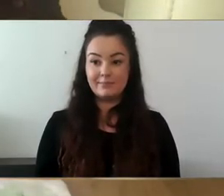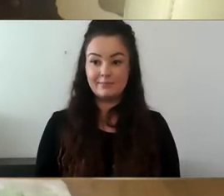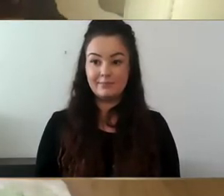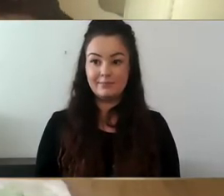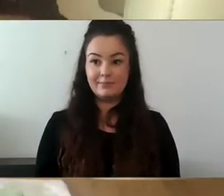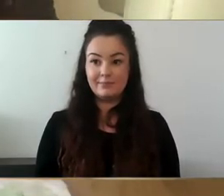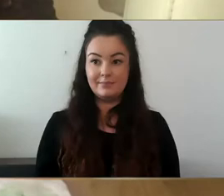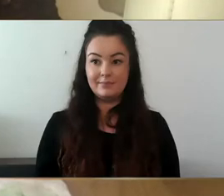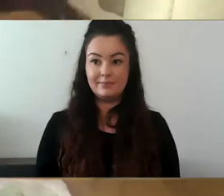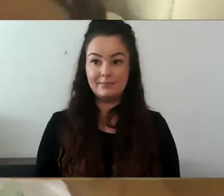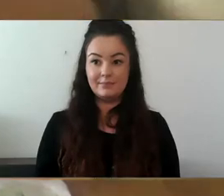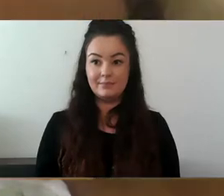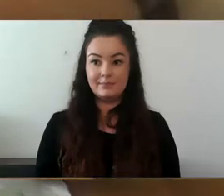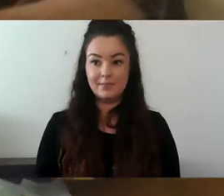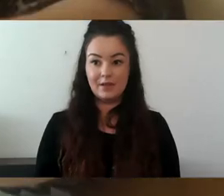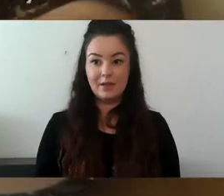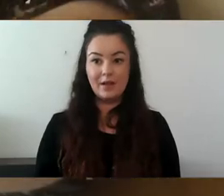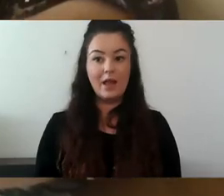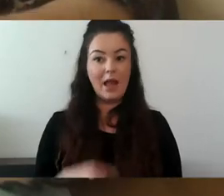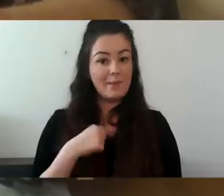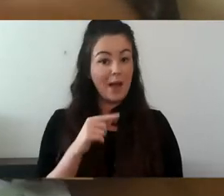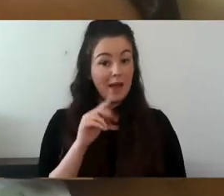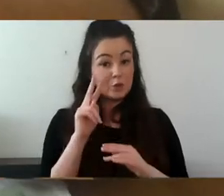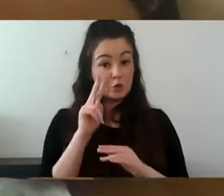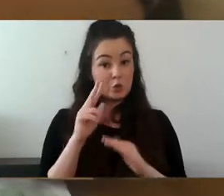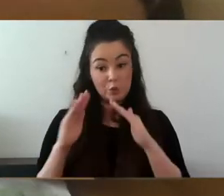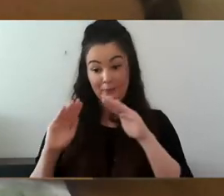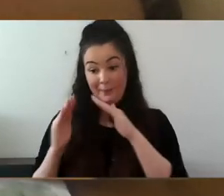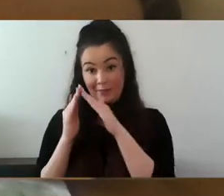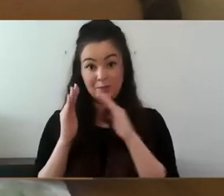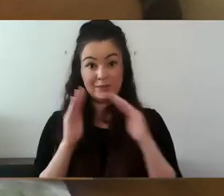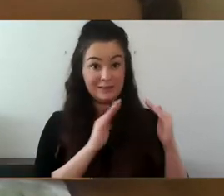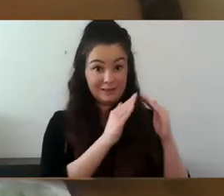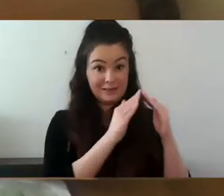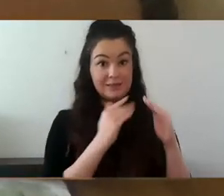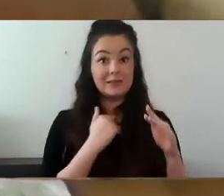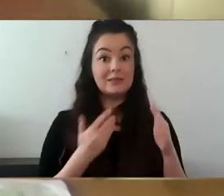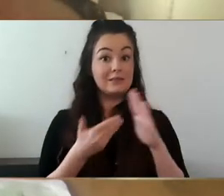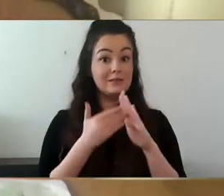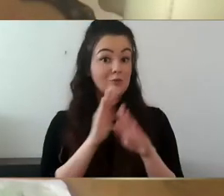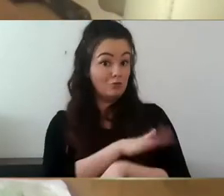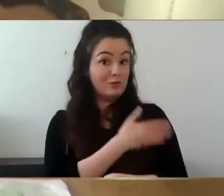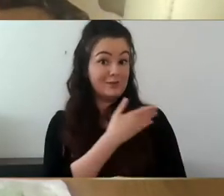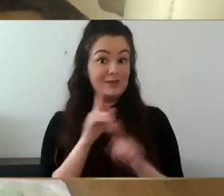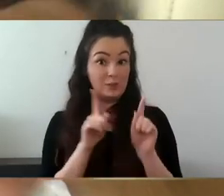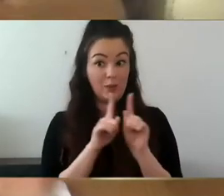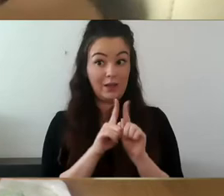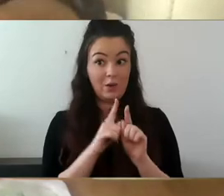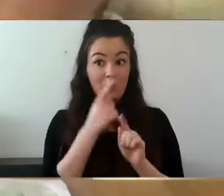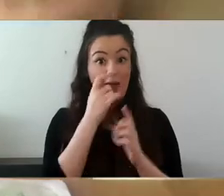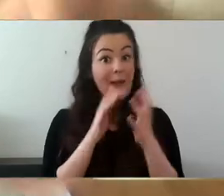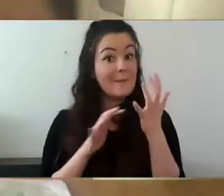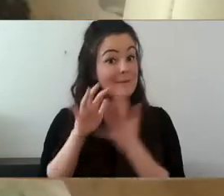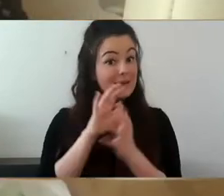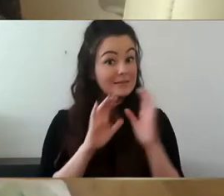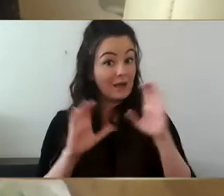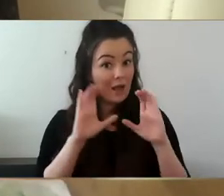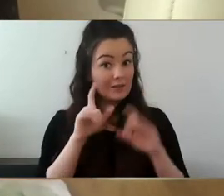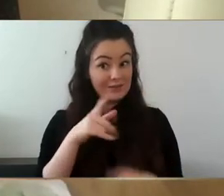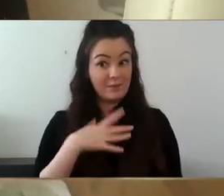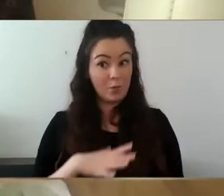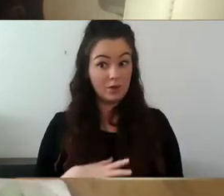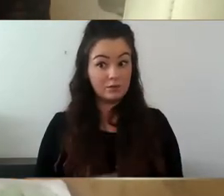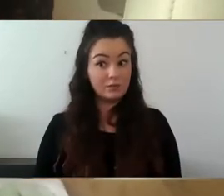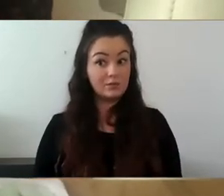And I'm going to do my other two little mountains in green as well. Another idea is you could mix colours on your